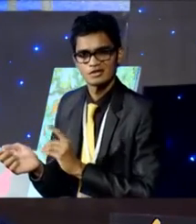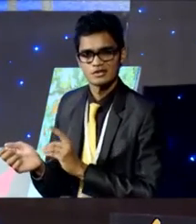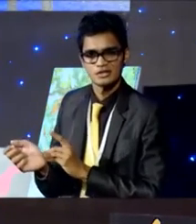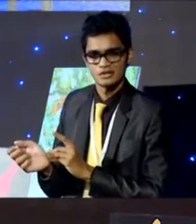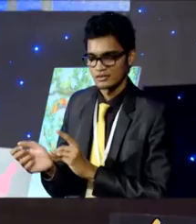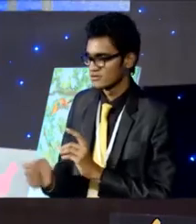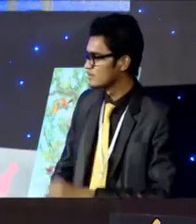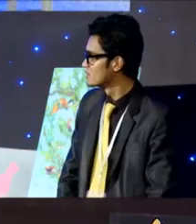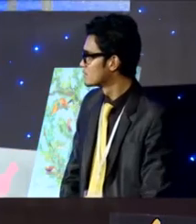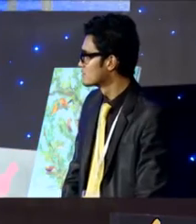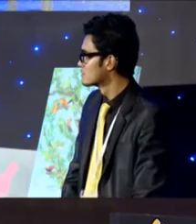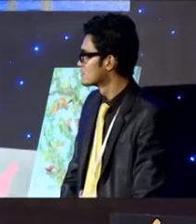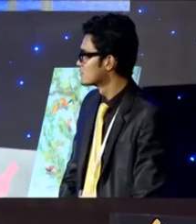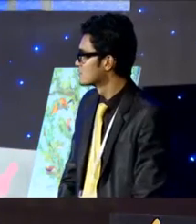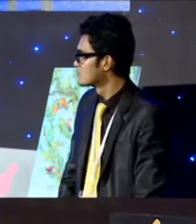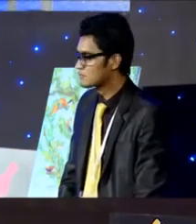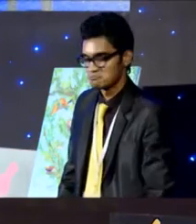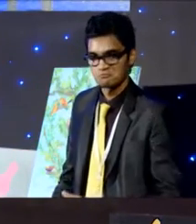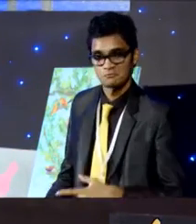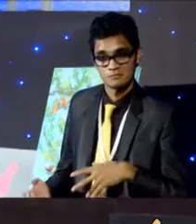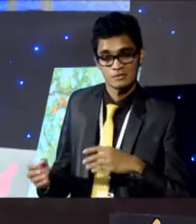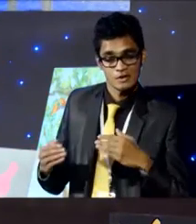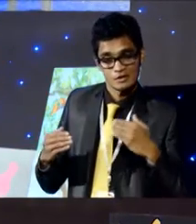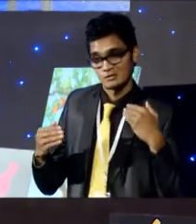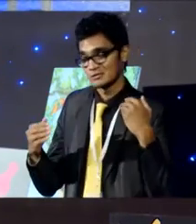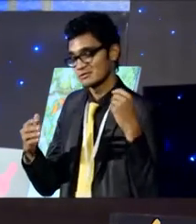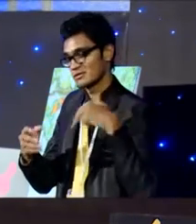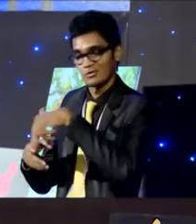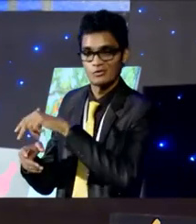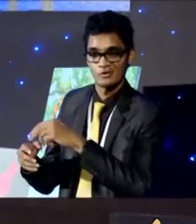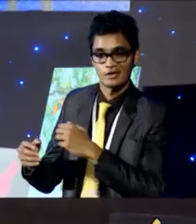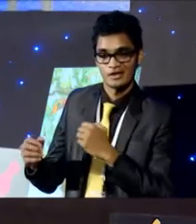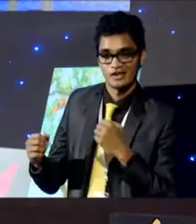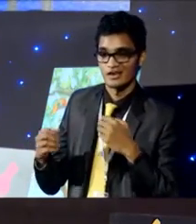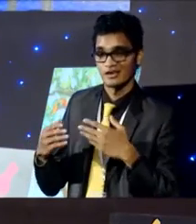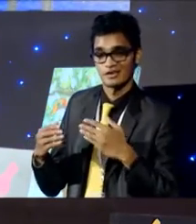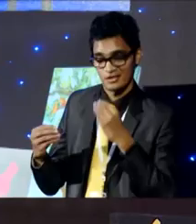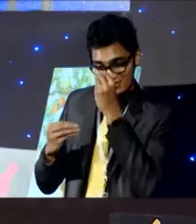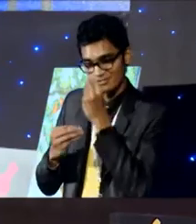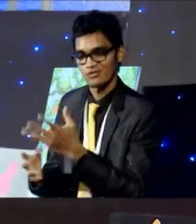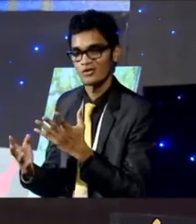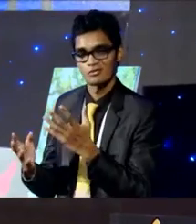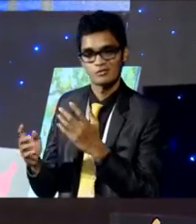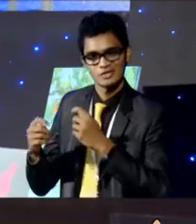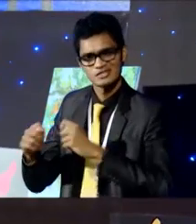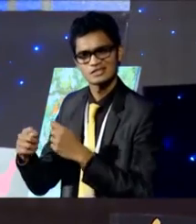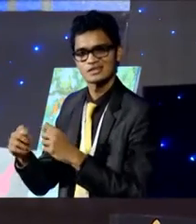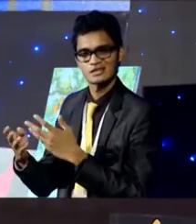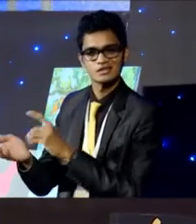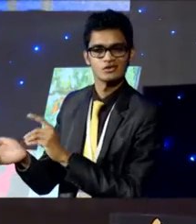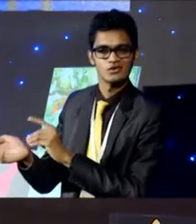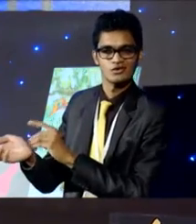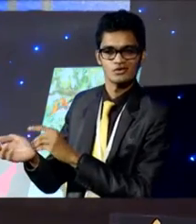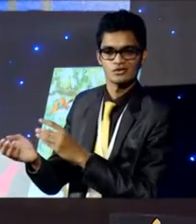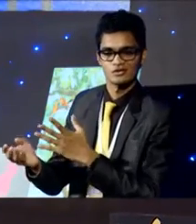we actually barged into their conferences and we were making presentations. So I think each of us will need to work on that. And each